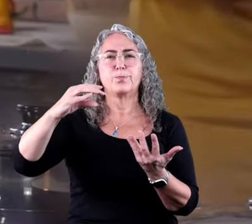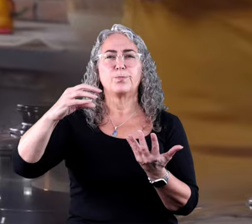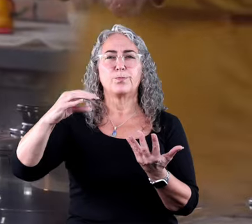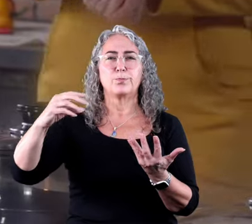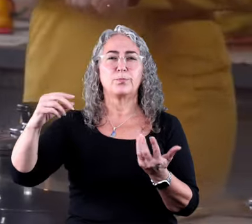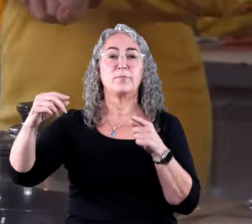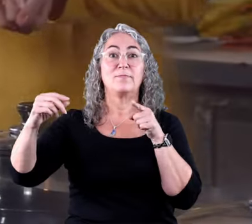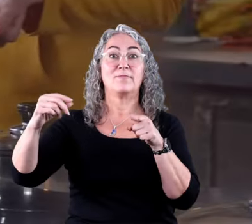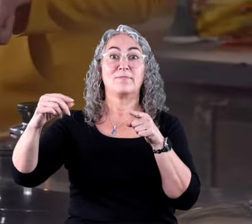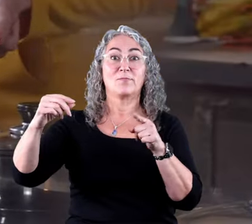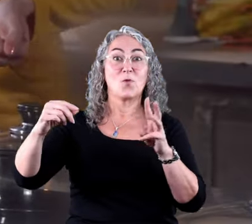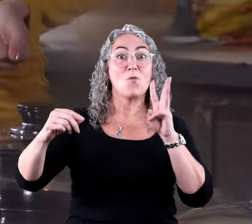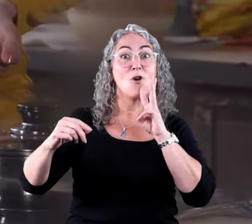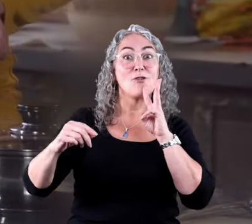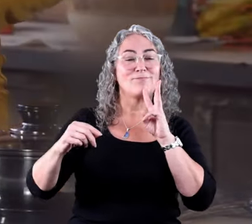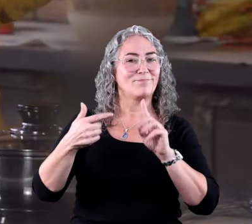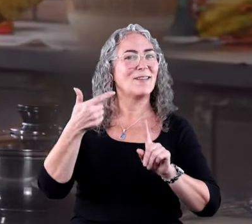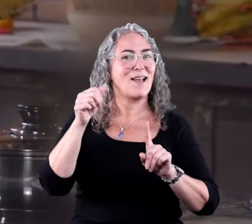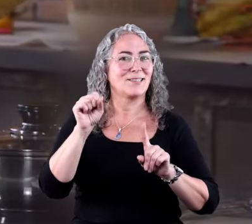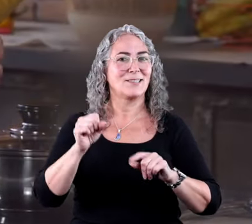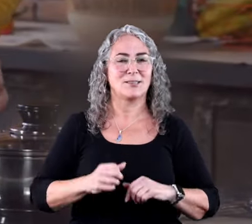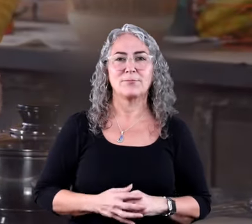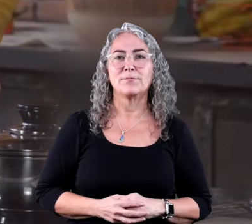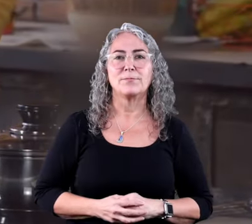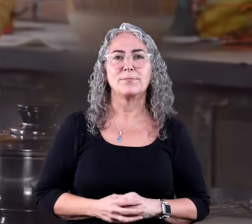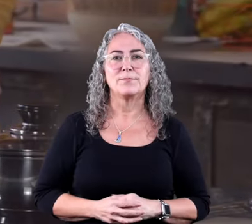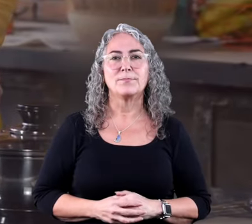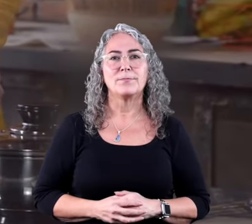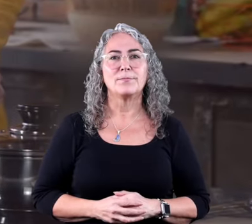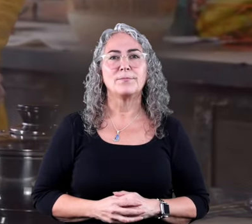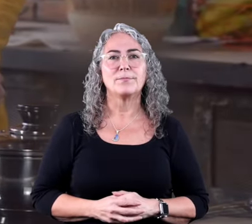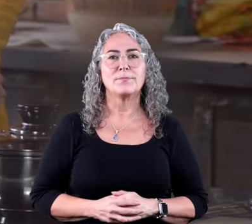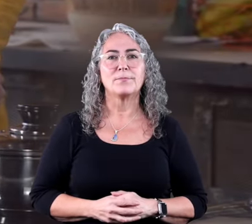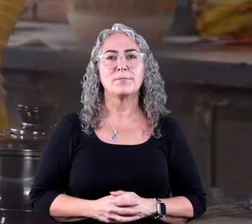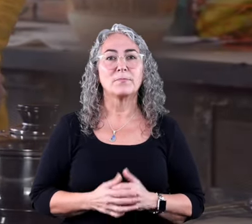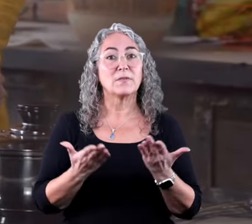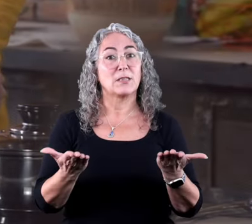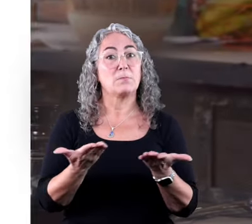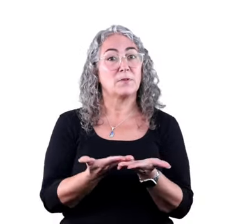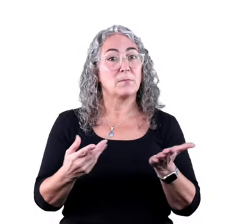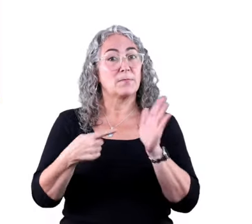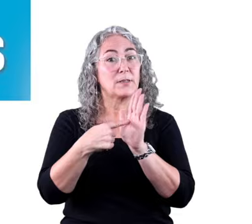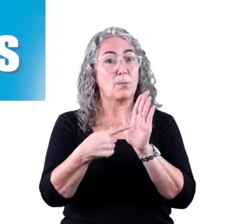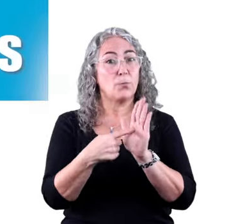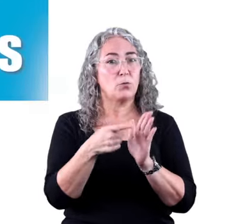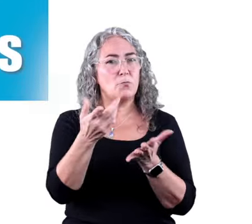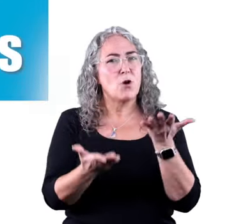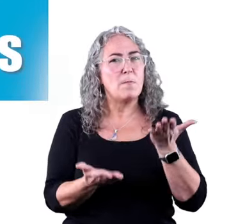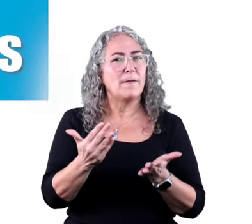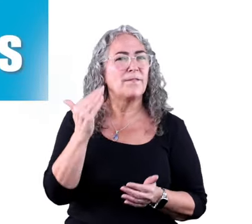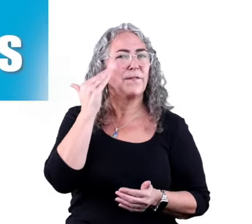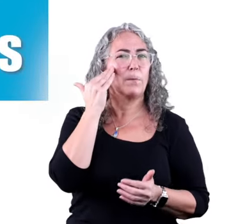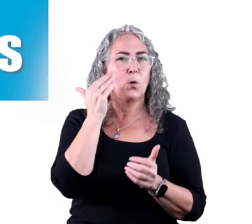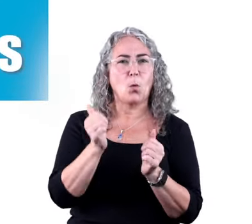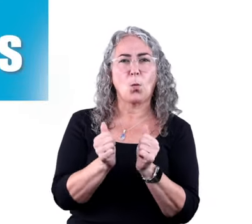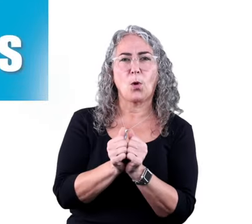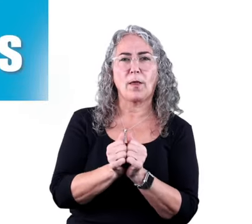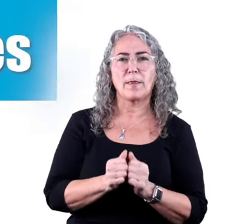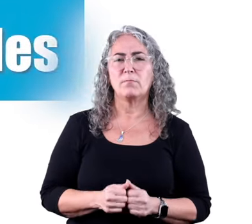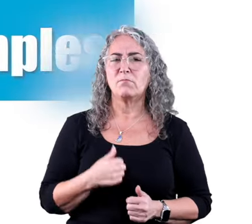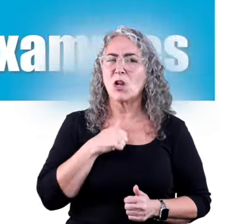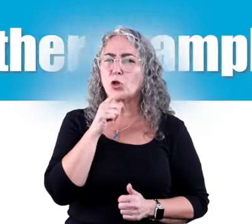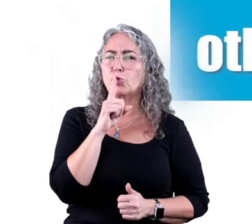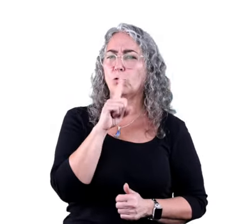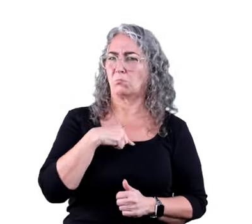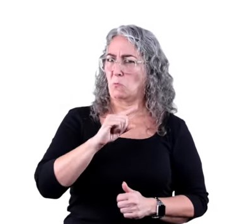pasta and see the steam rising from the pot? That's water as gas. Here are some other examples that you're probably familiar